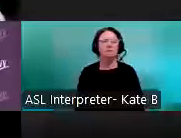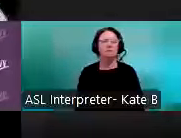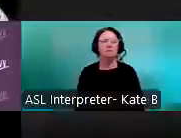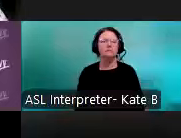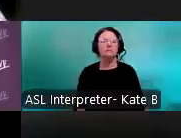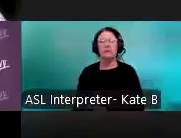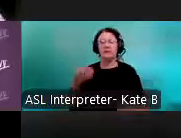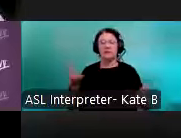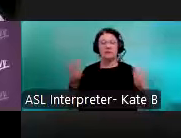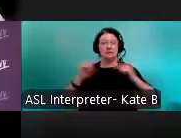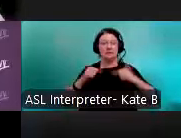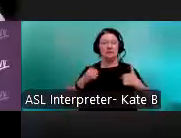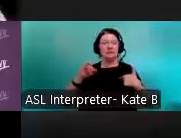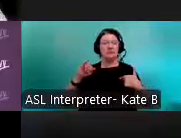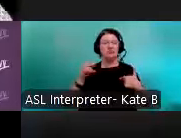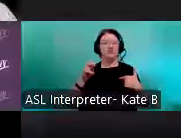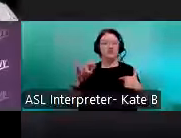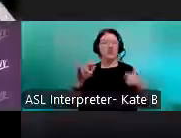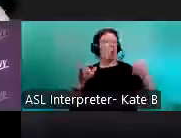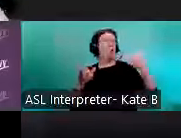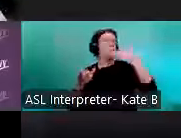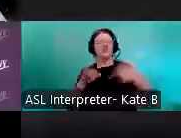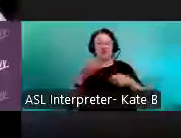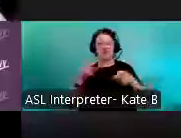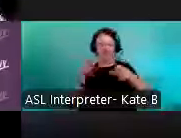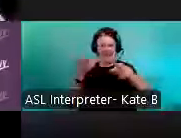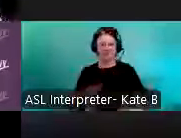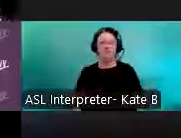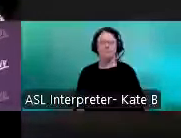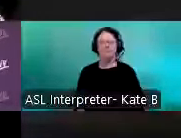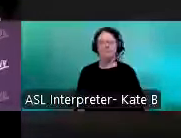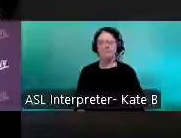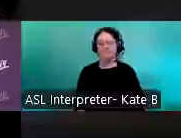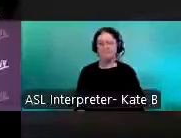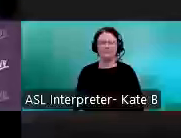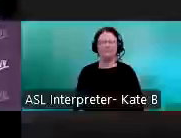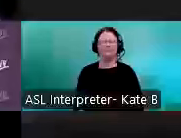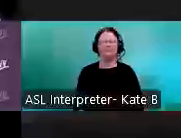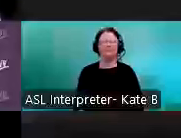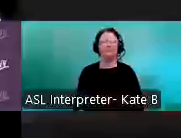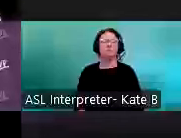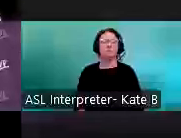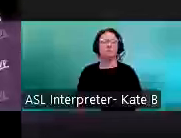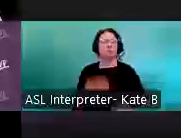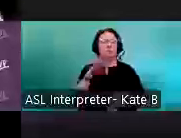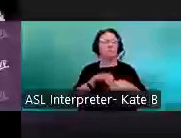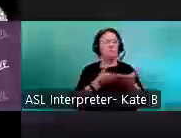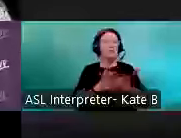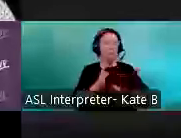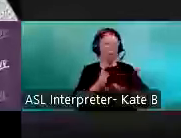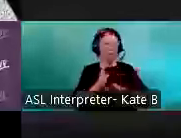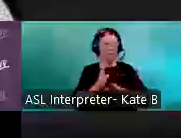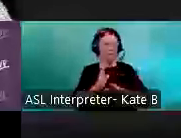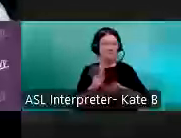Okay, actually, I think this is back to Oh, me. yes, back to you, Jenny. Thank you. So, some voting rights that we want to make sure